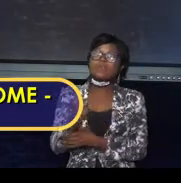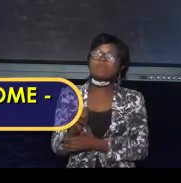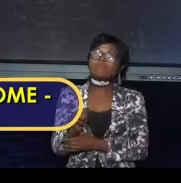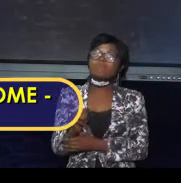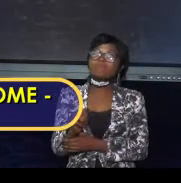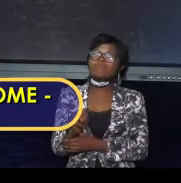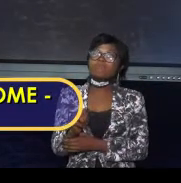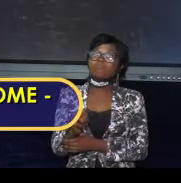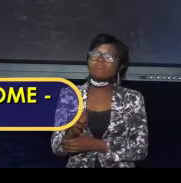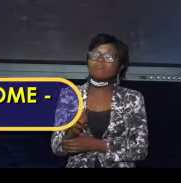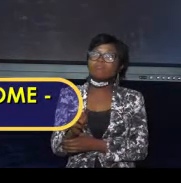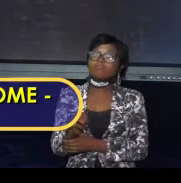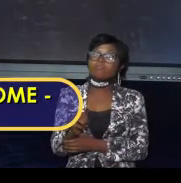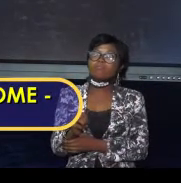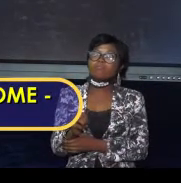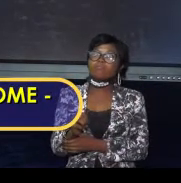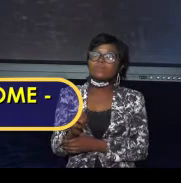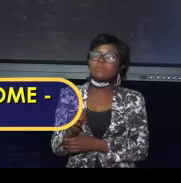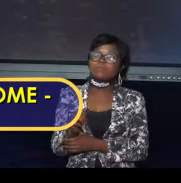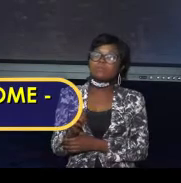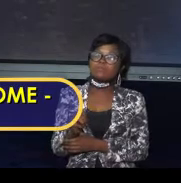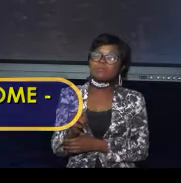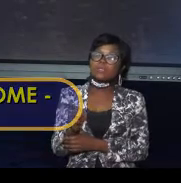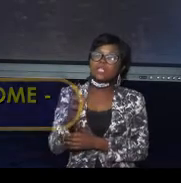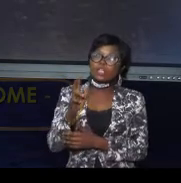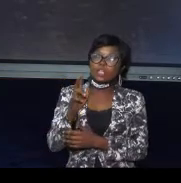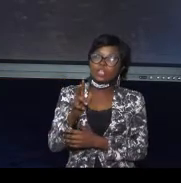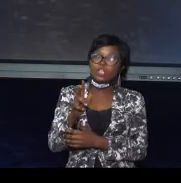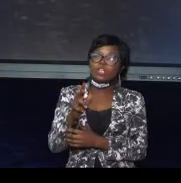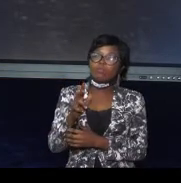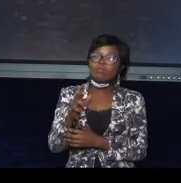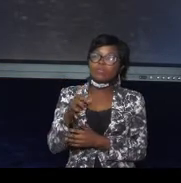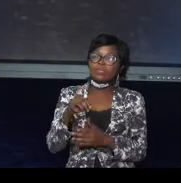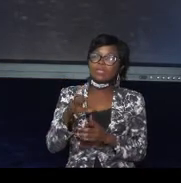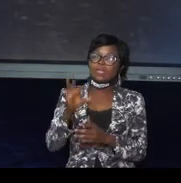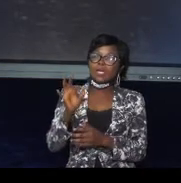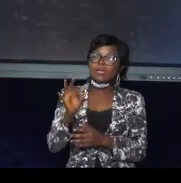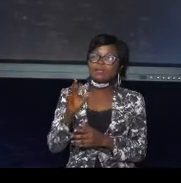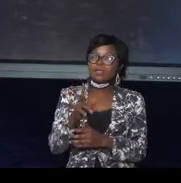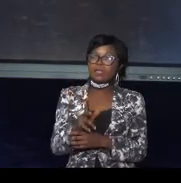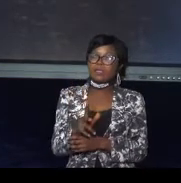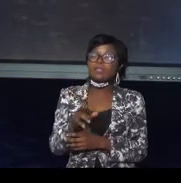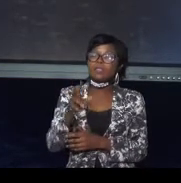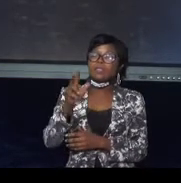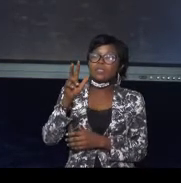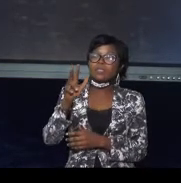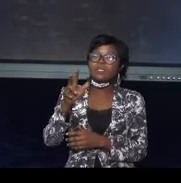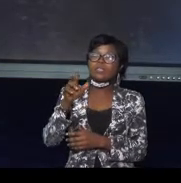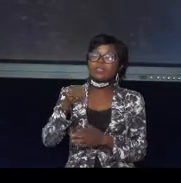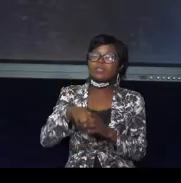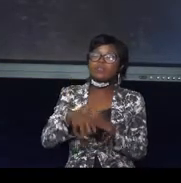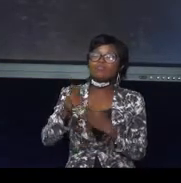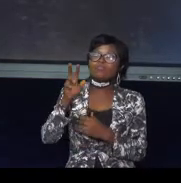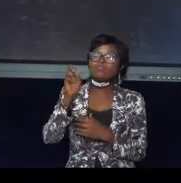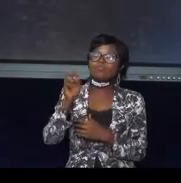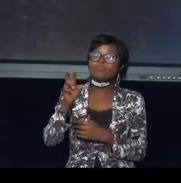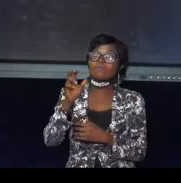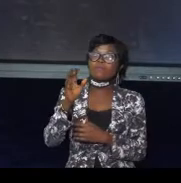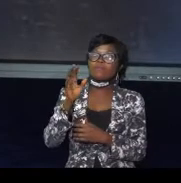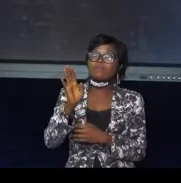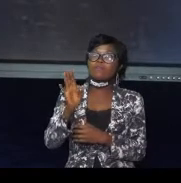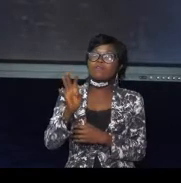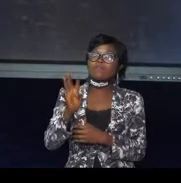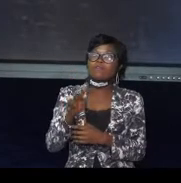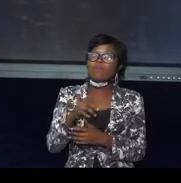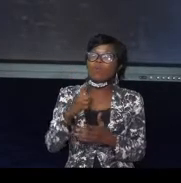we discover that 3 can go in all of them. So 3 goes in 9 3 times, 3 goes in 12 4 times, 3 goes in 5 15